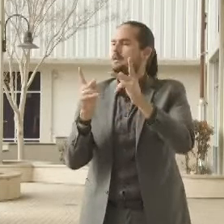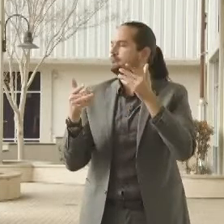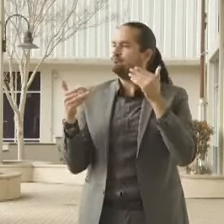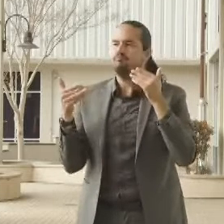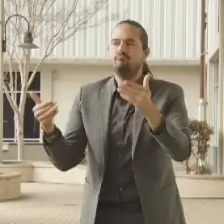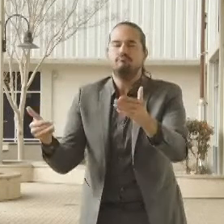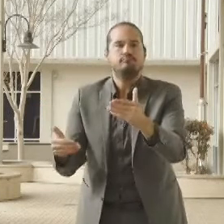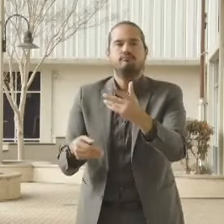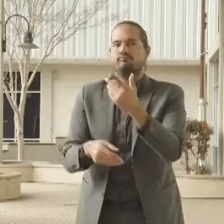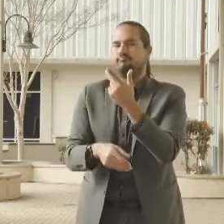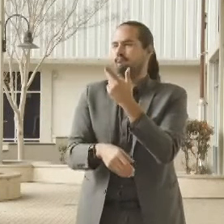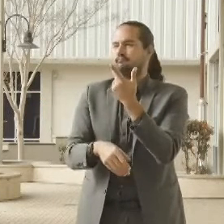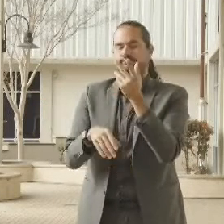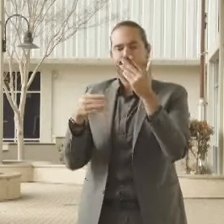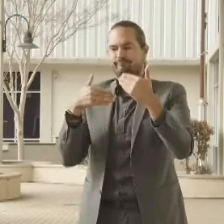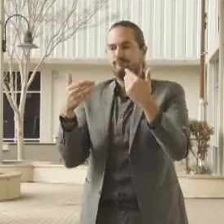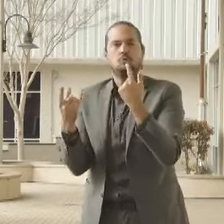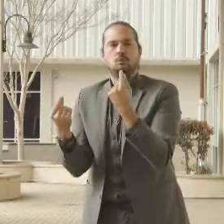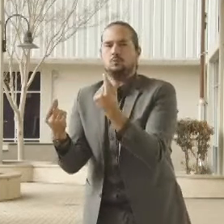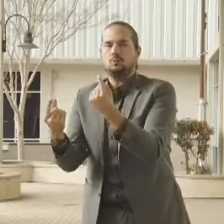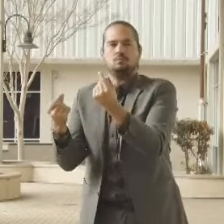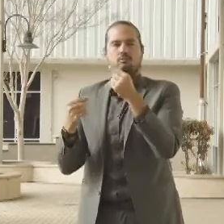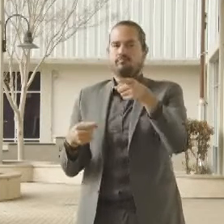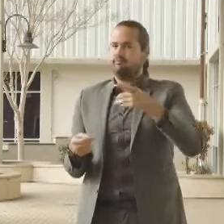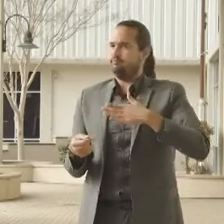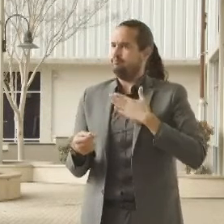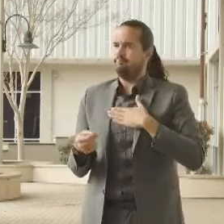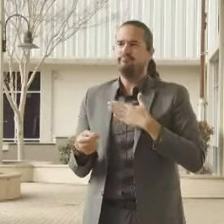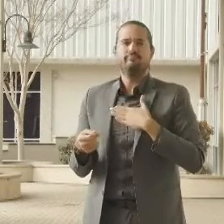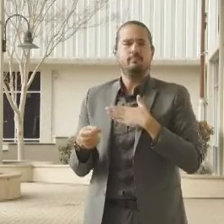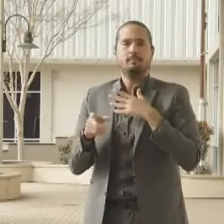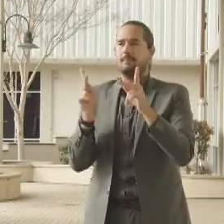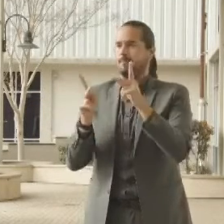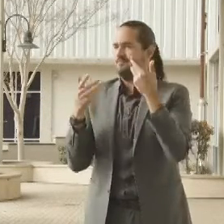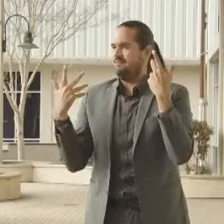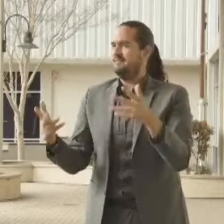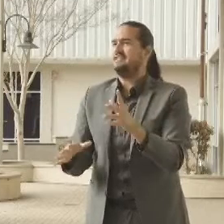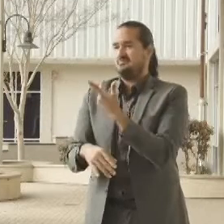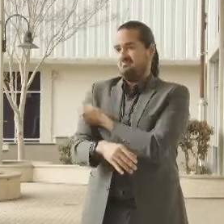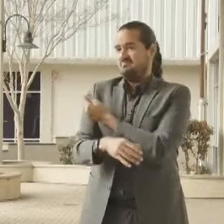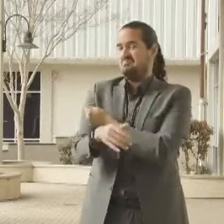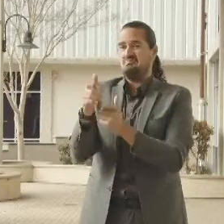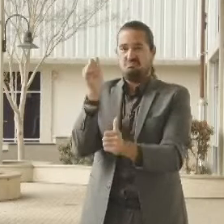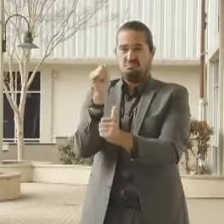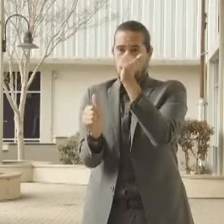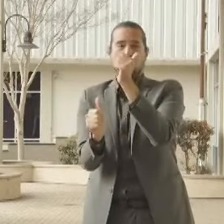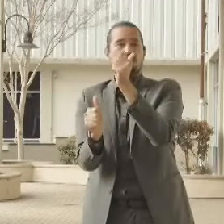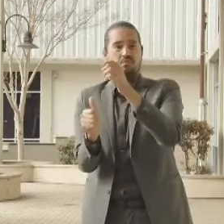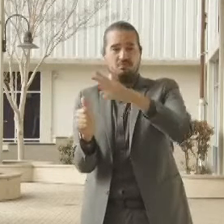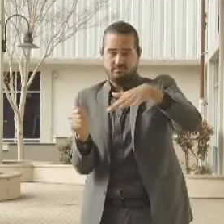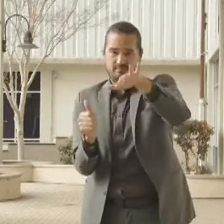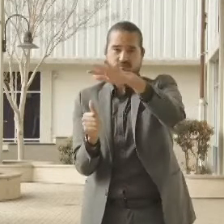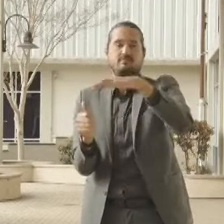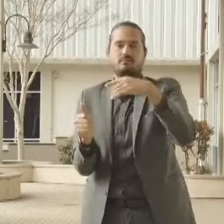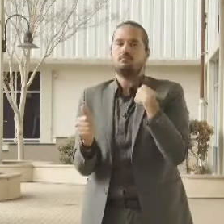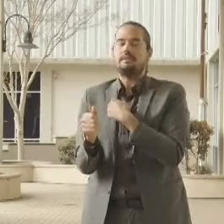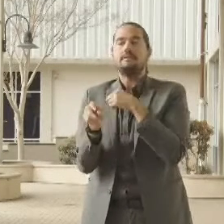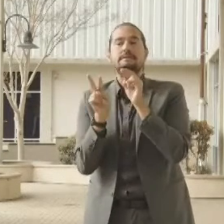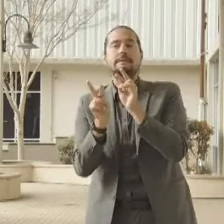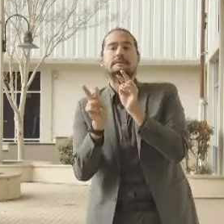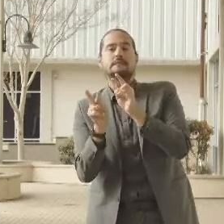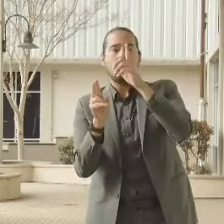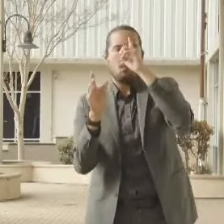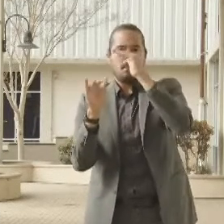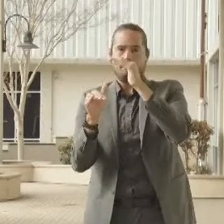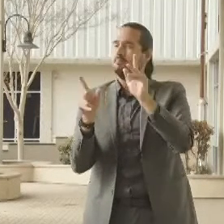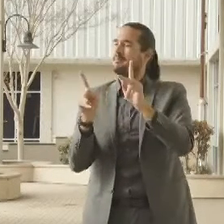lot of folks have gotten vaccinated as a result. And we very, very much hope that people will go ahead and get their booster